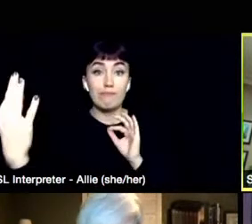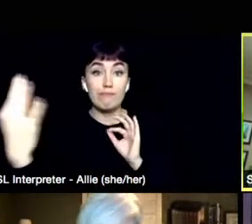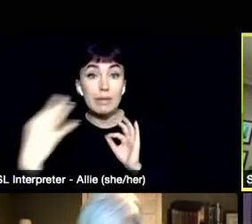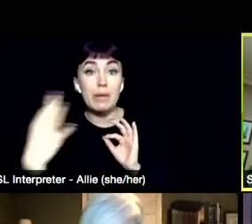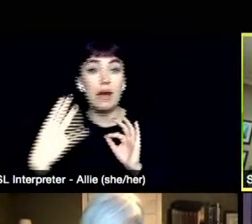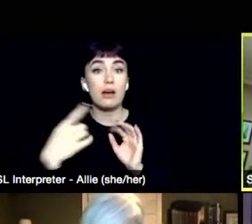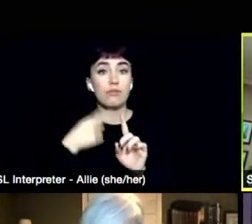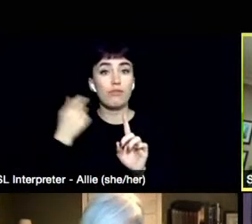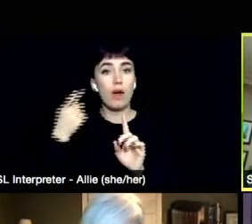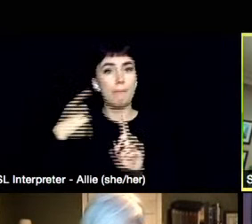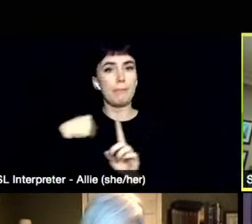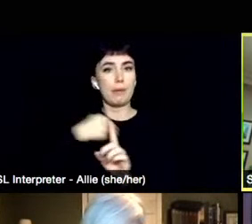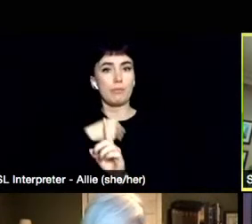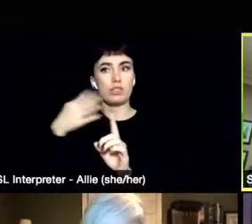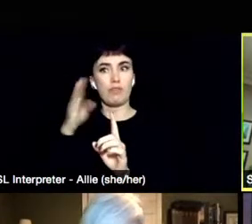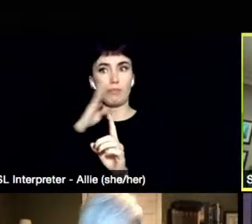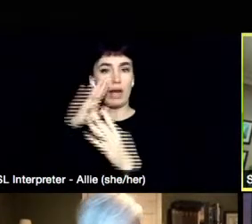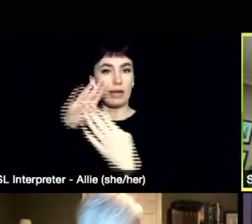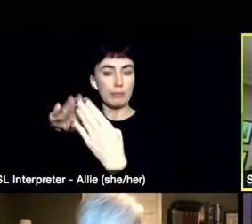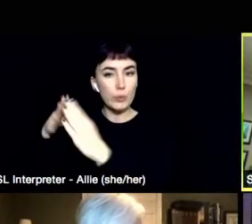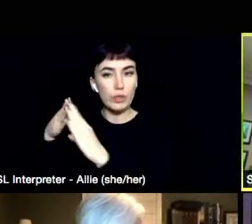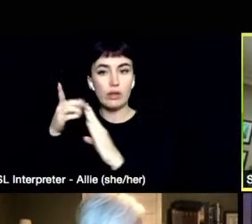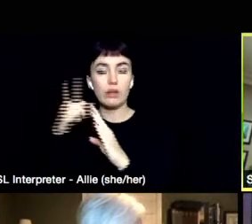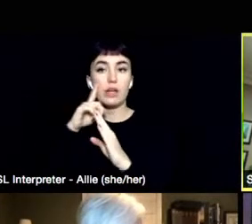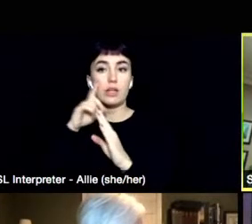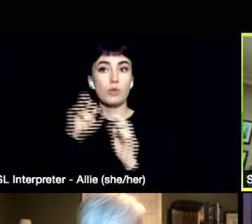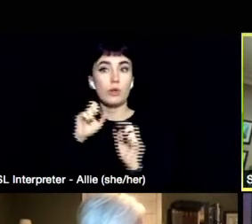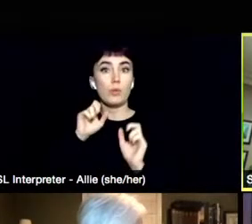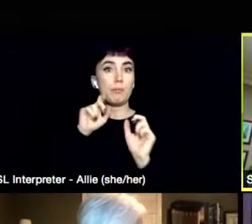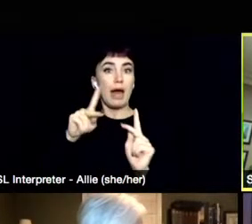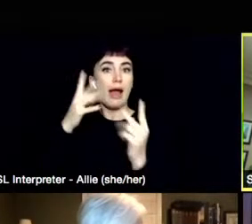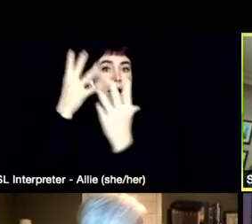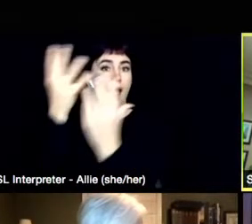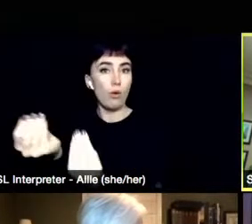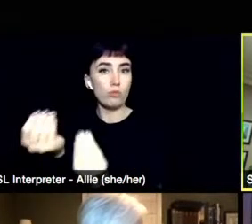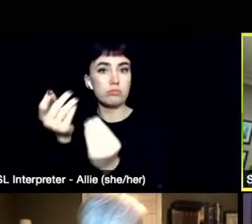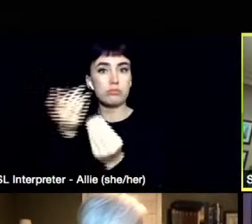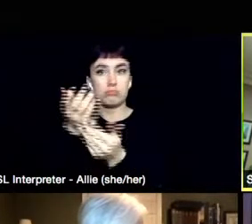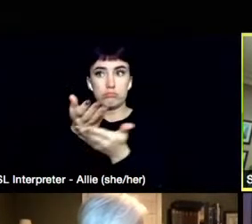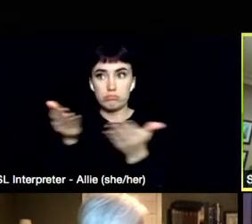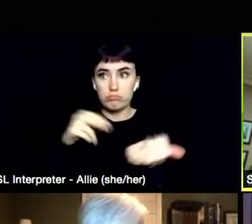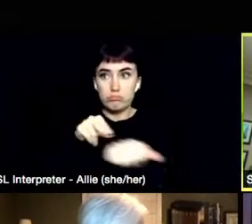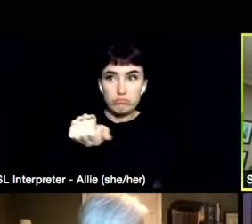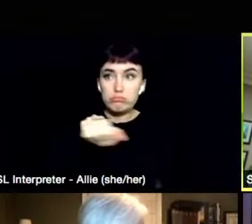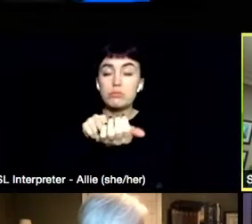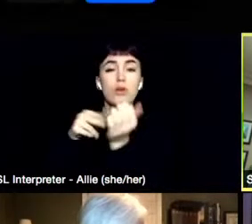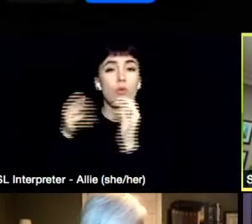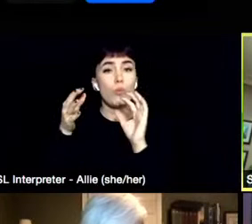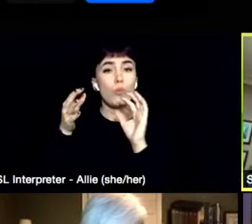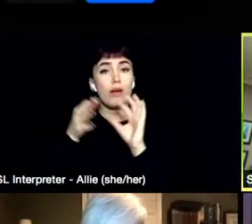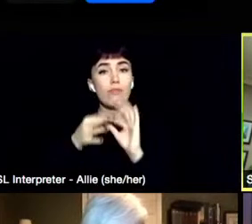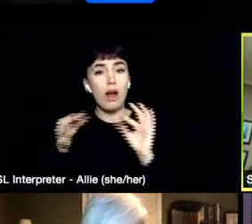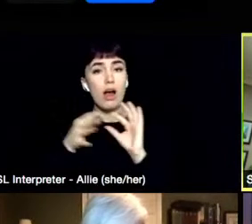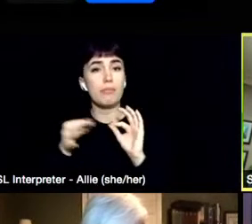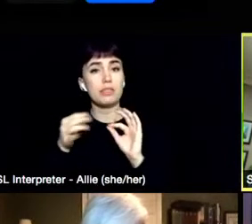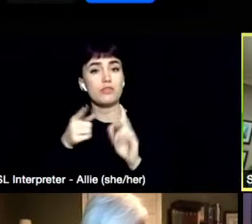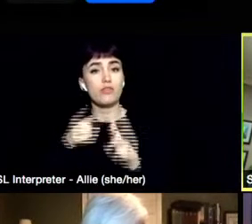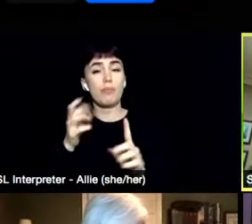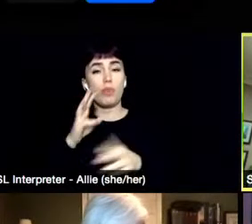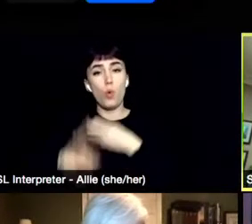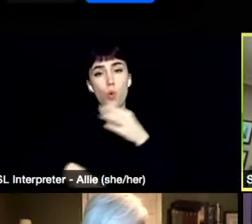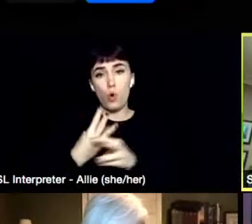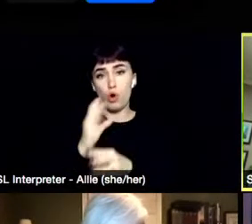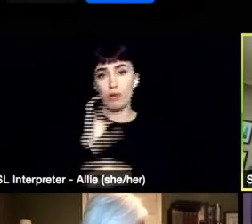Brighton community as we go back out. We had comment through the World Cafes earlier. I